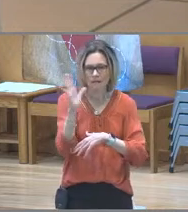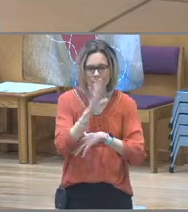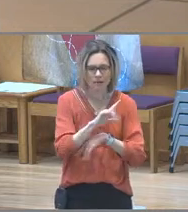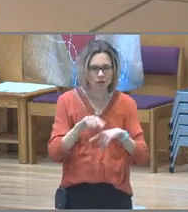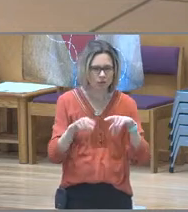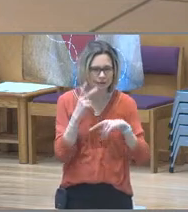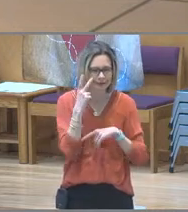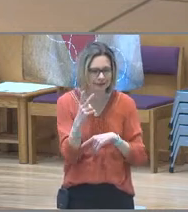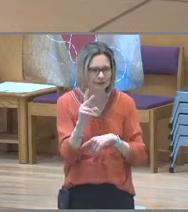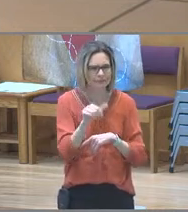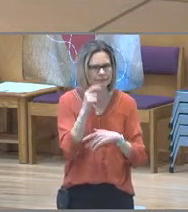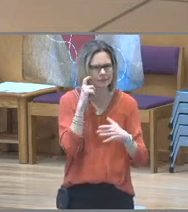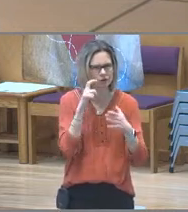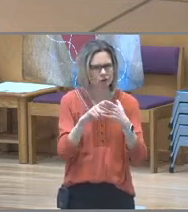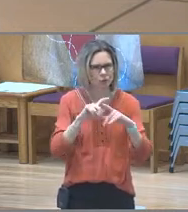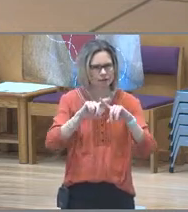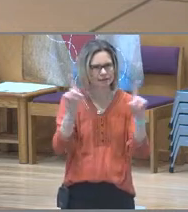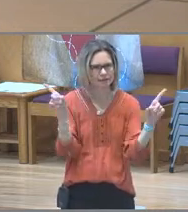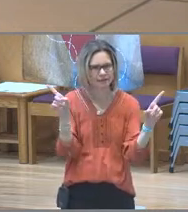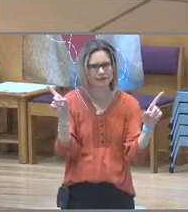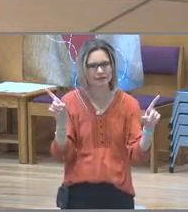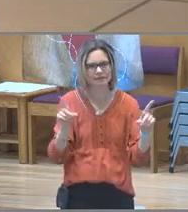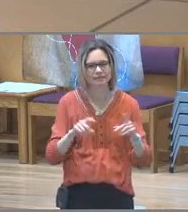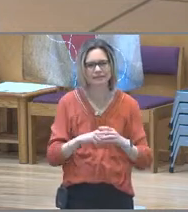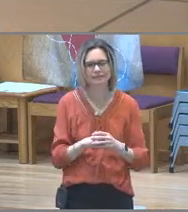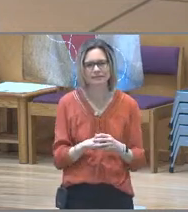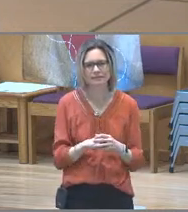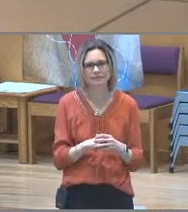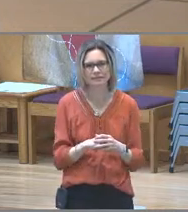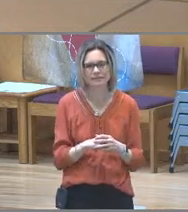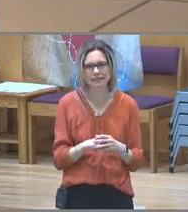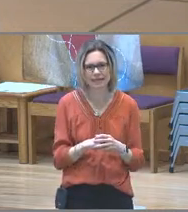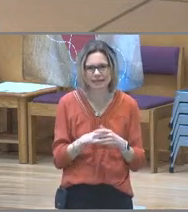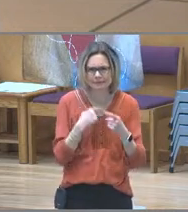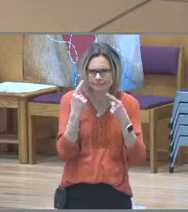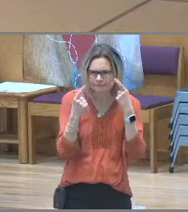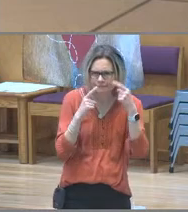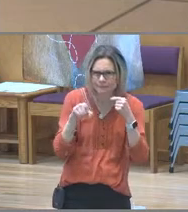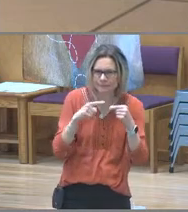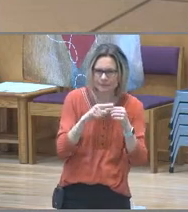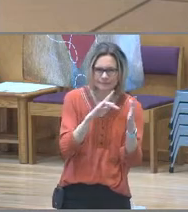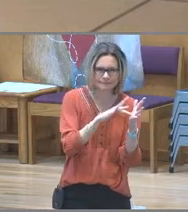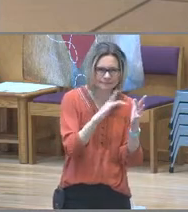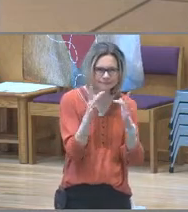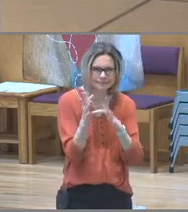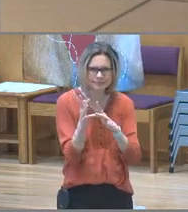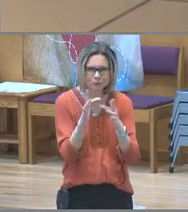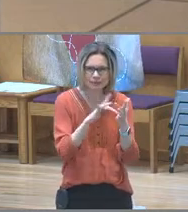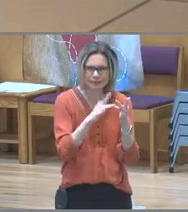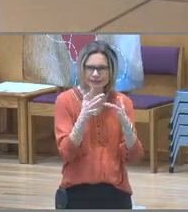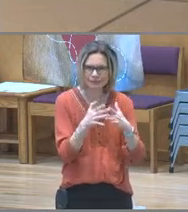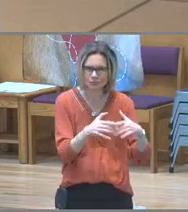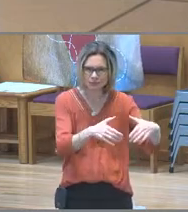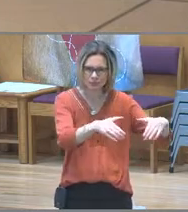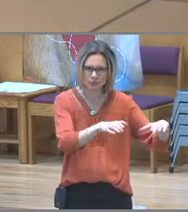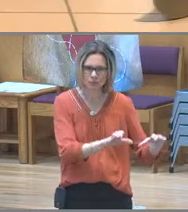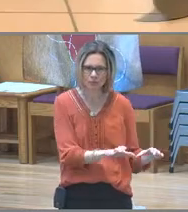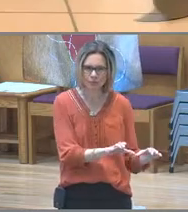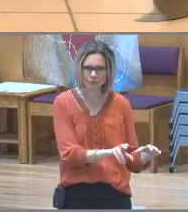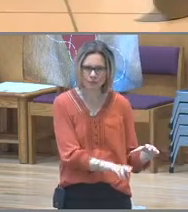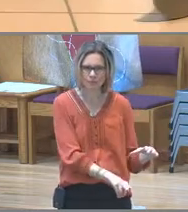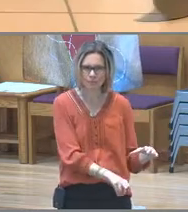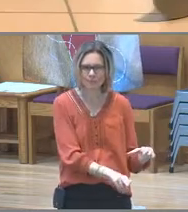did you notice different here? Because we were thinking about Jesus when Jesus was in the tomb, in the cross.